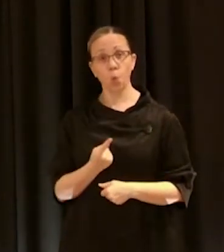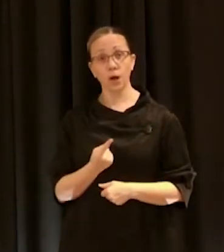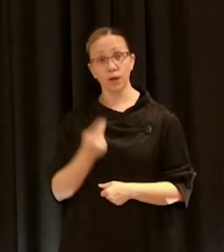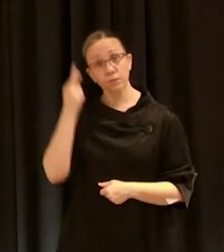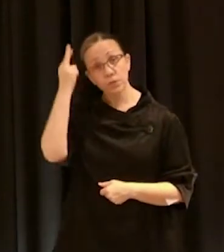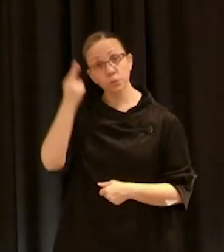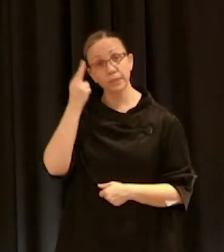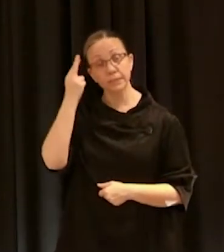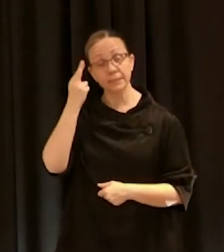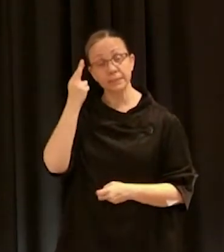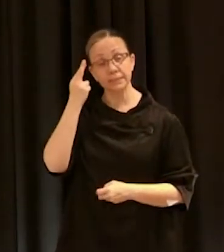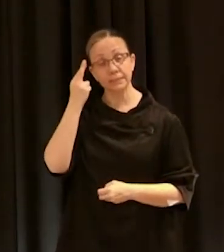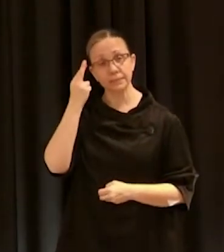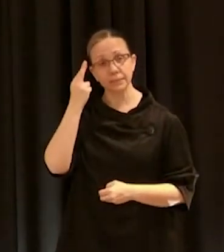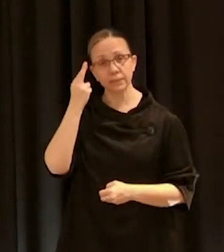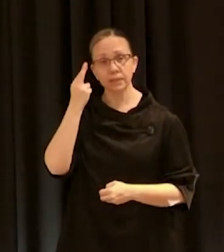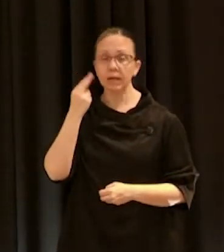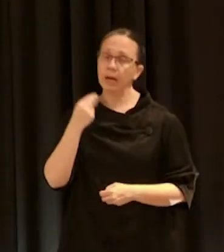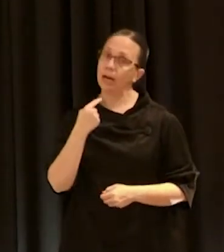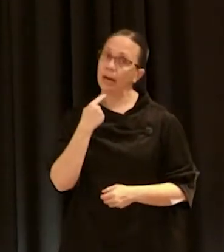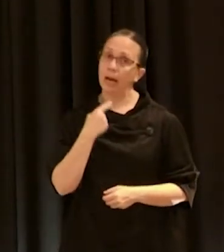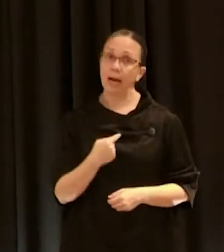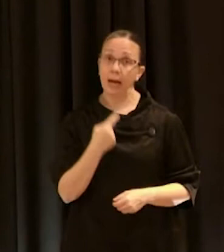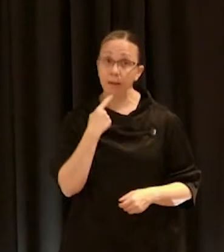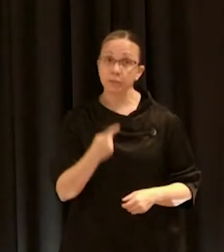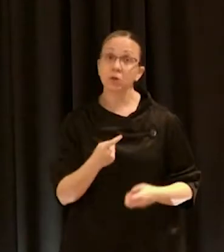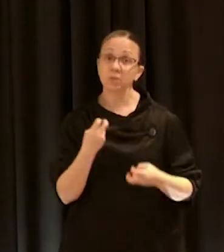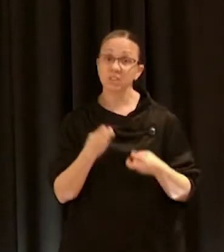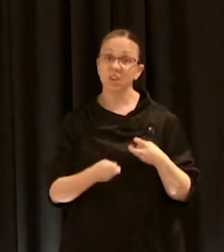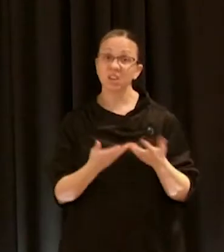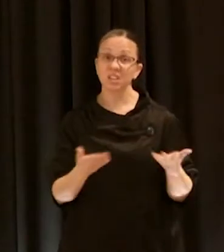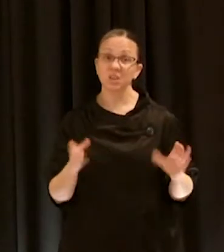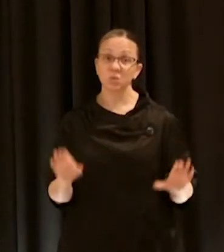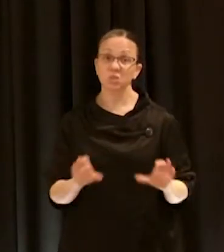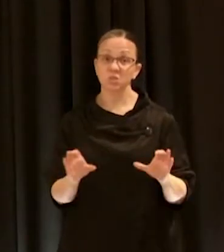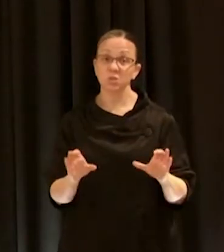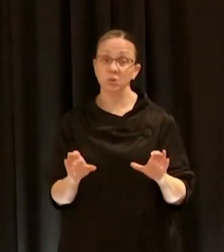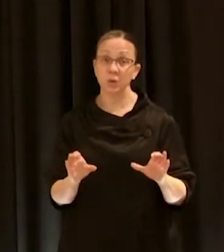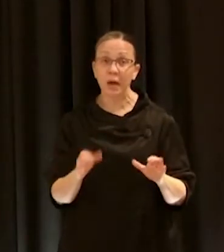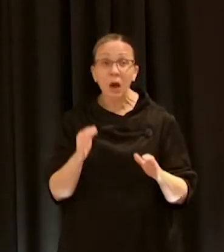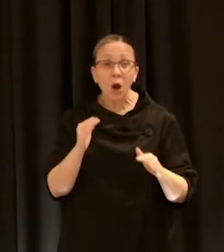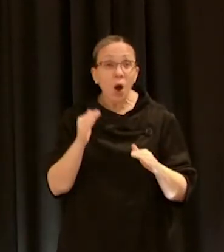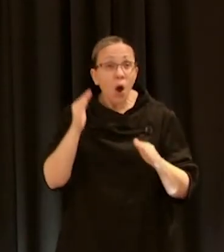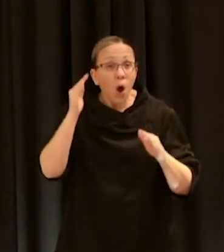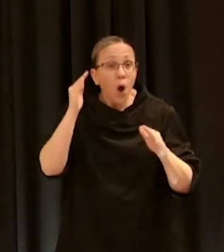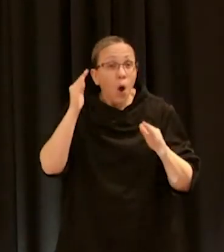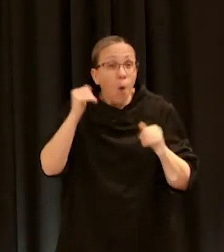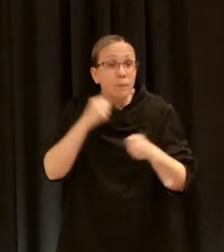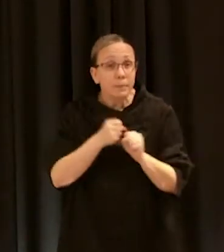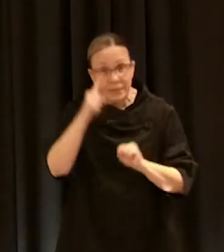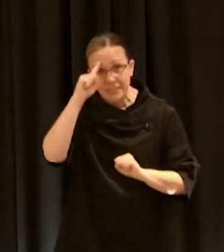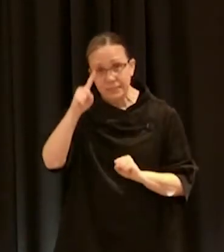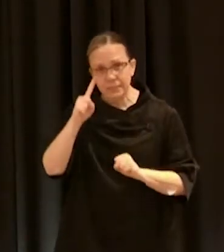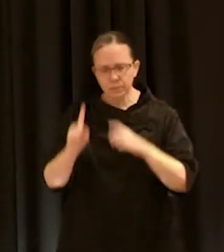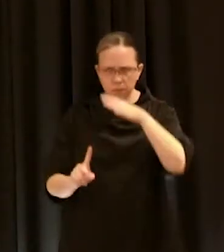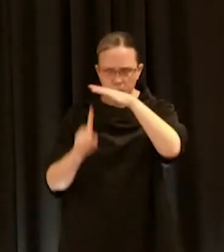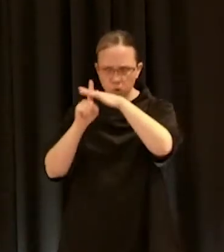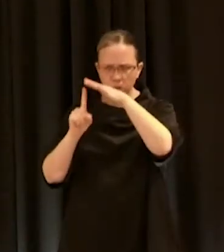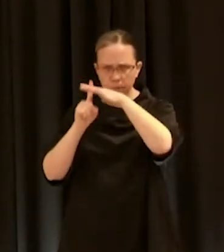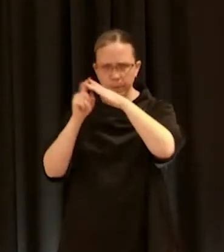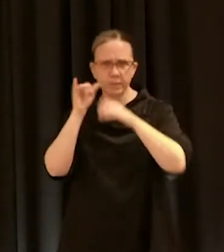of the reasons that is the hard, and I'm telling you, it's going to be one of the hardest things we'll ever do, and I hope it makes sense to you like it did. It started going through my